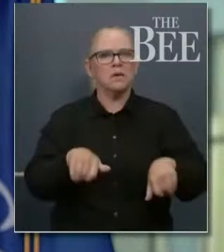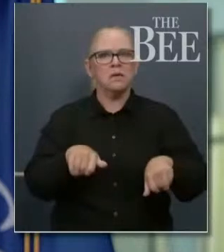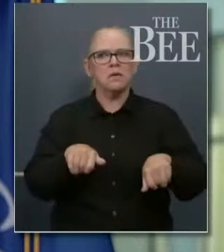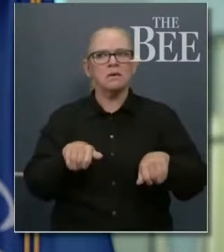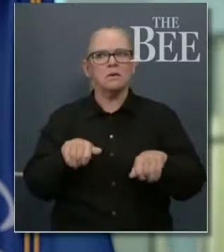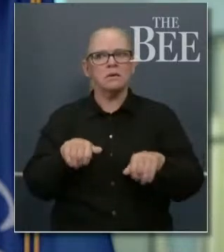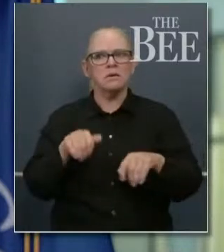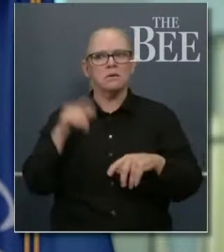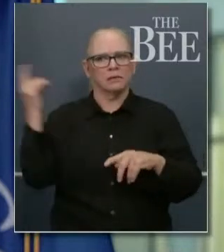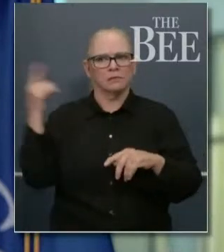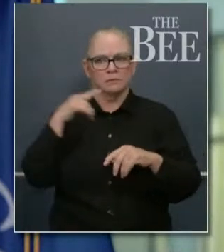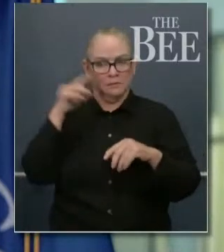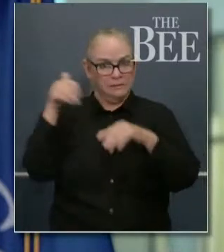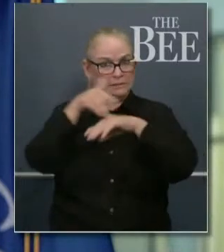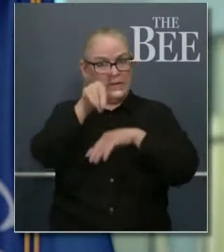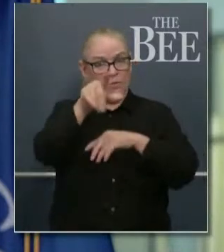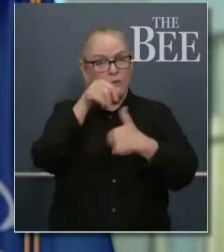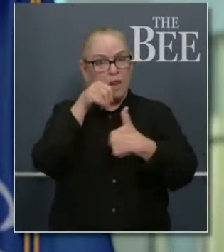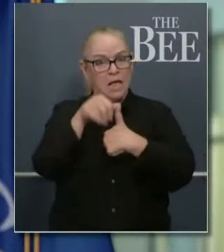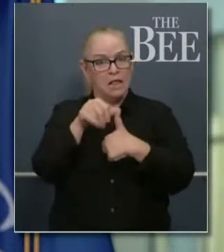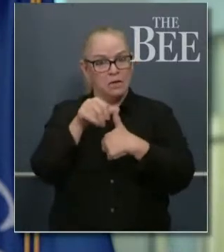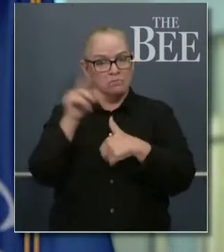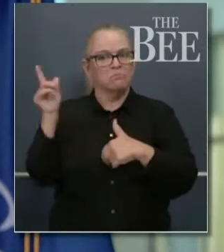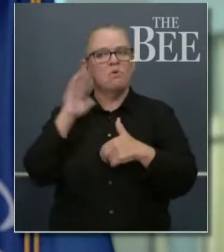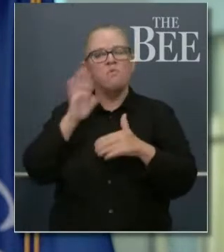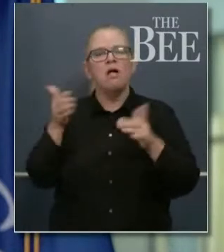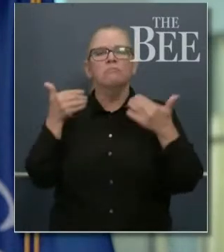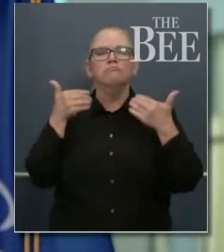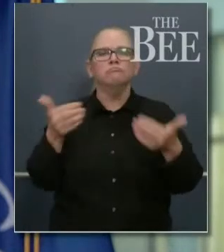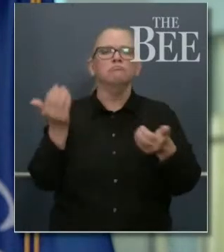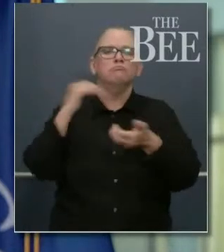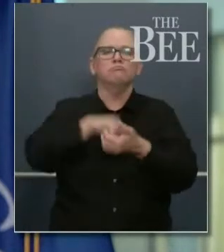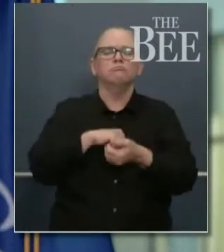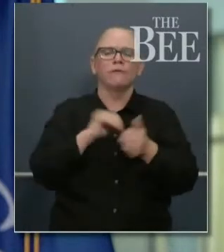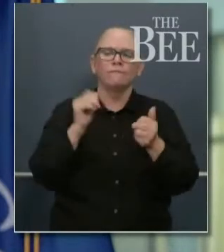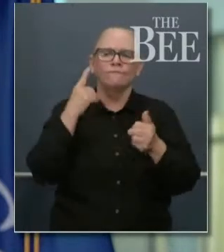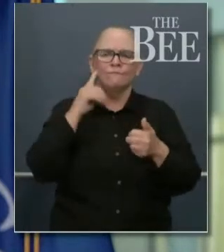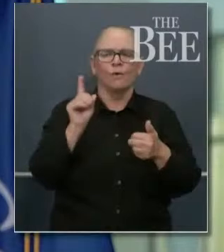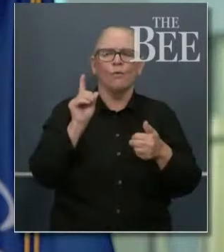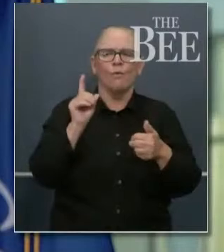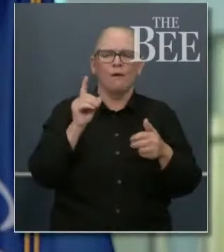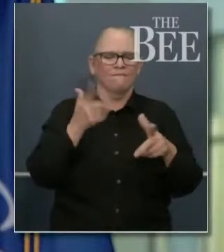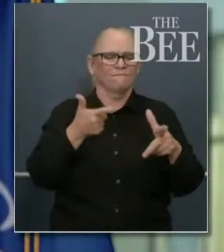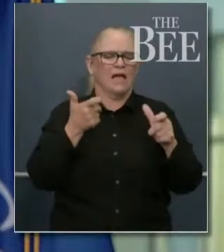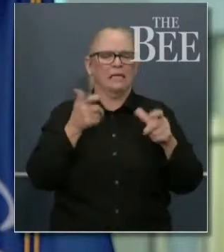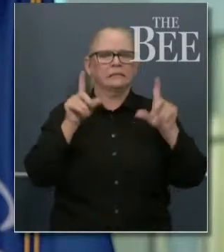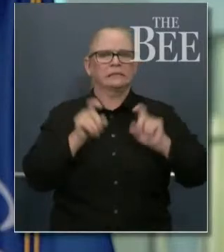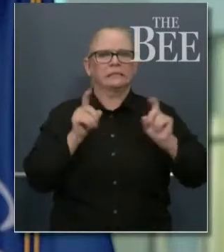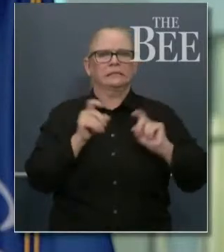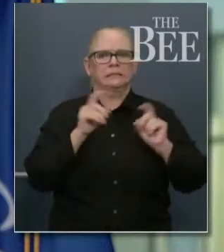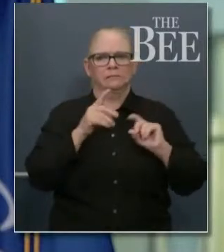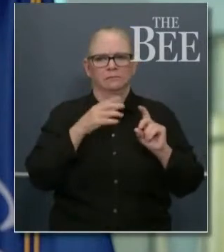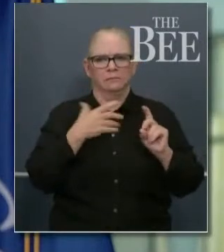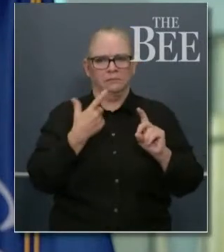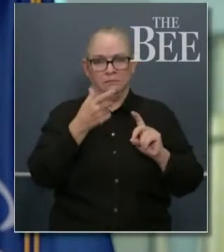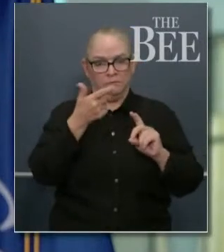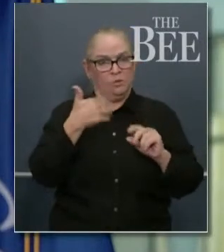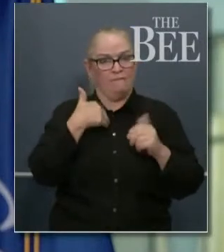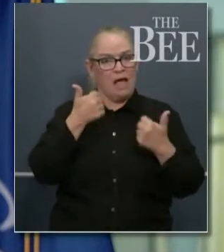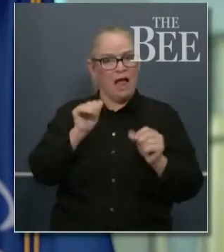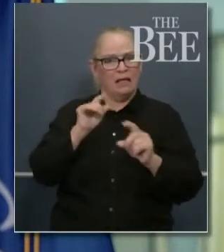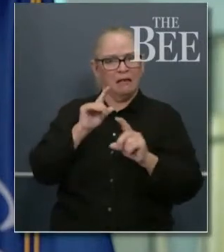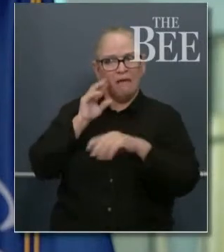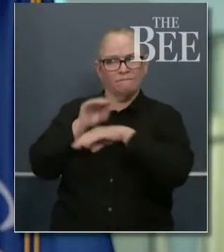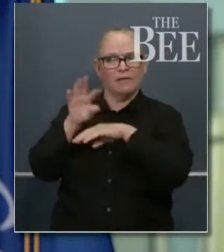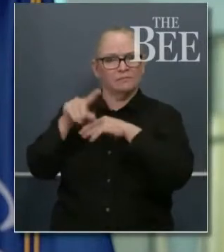a letter noting that the conference has a similar partnership for rapid testing, but promulgate guidance prohibiting teams from practicing in groups of